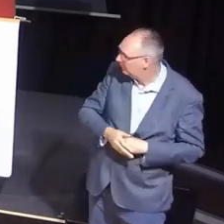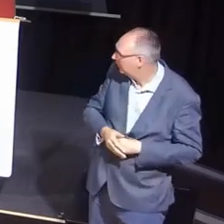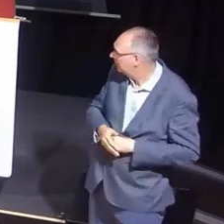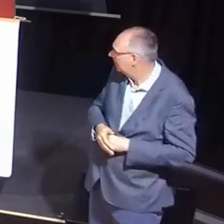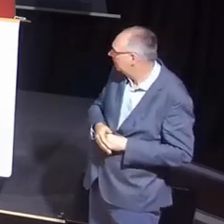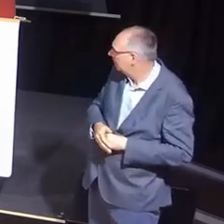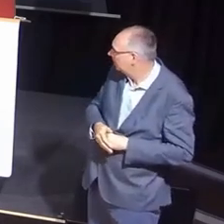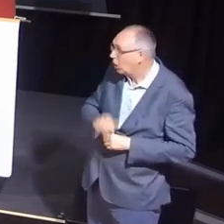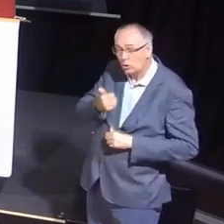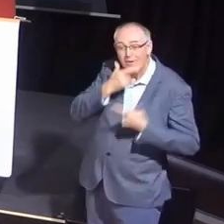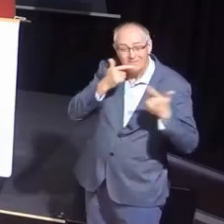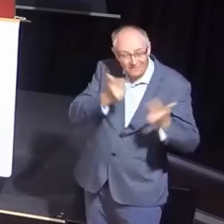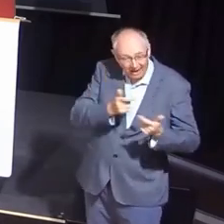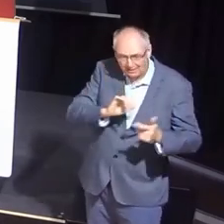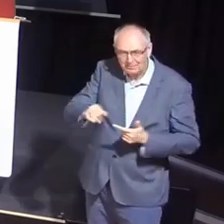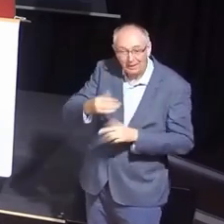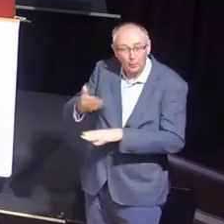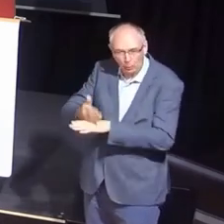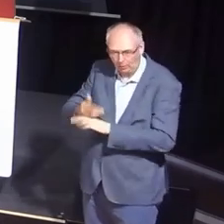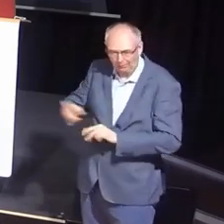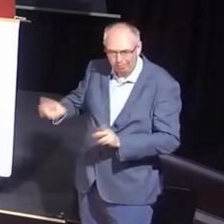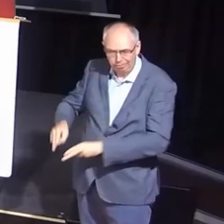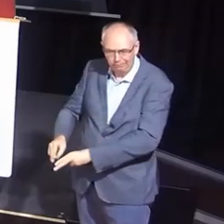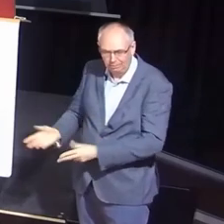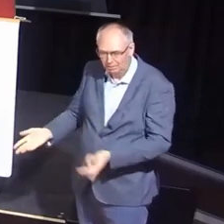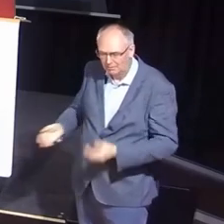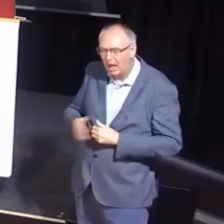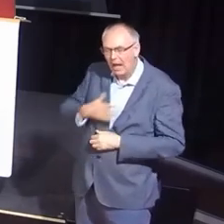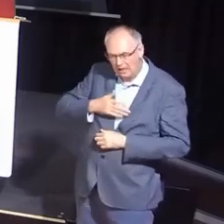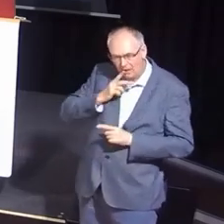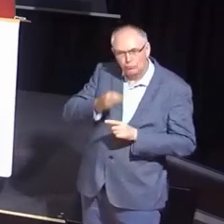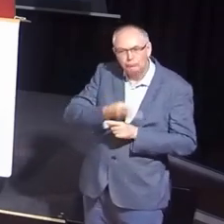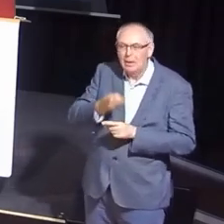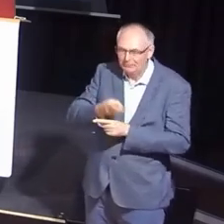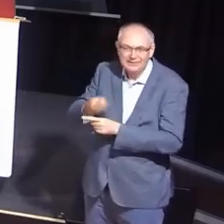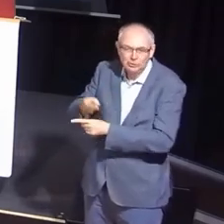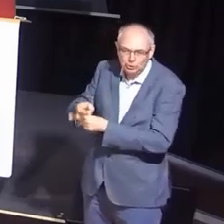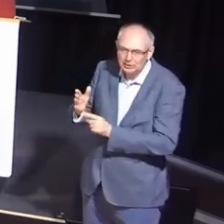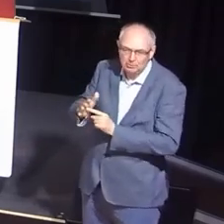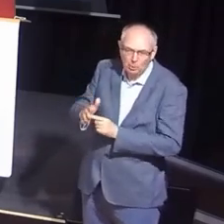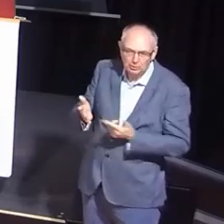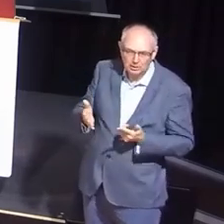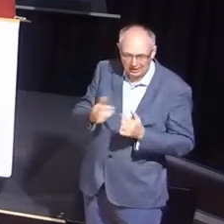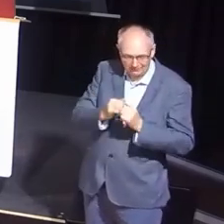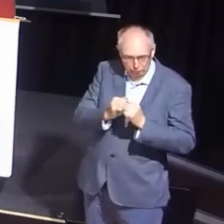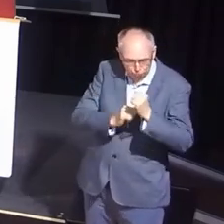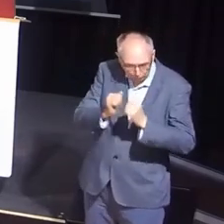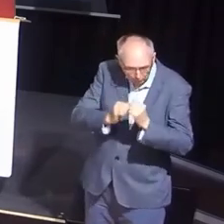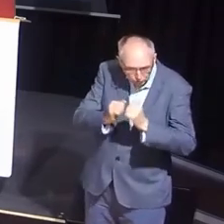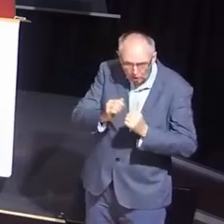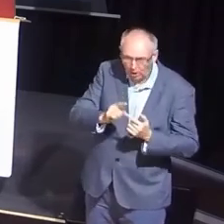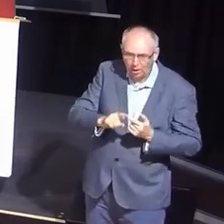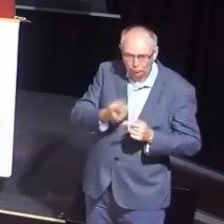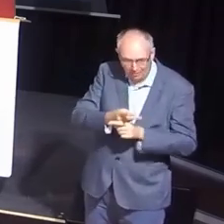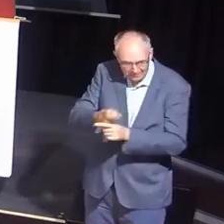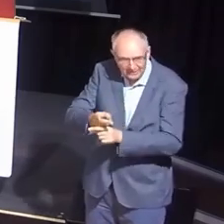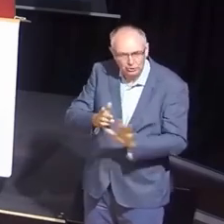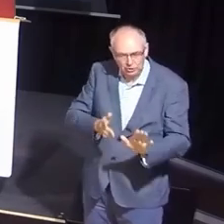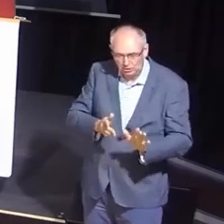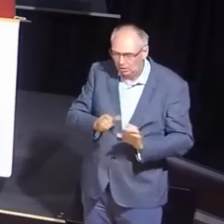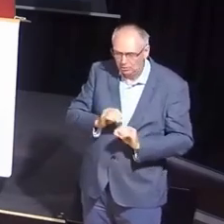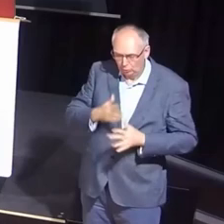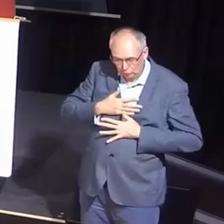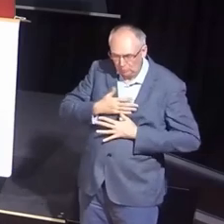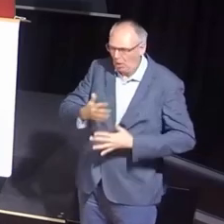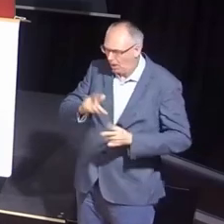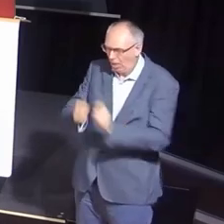for my productivity. So yeah, I like the repetition. The repetition is the main thing. It's structured, there's no surprises, and most of them